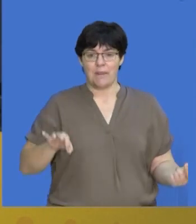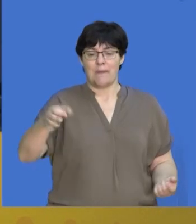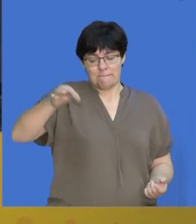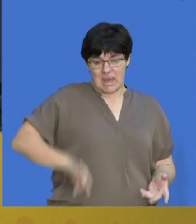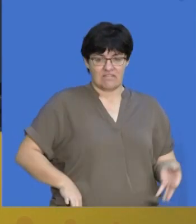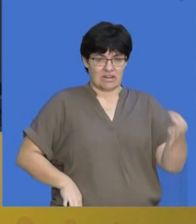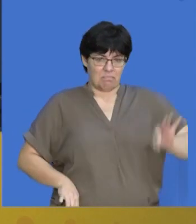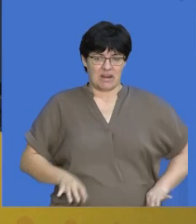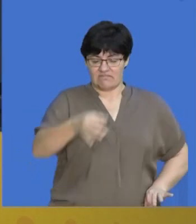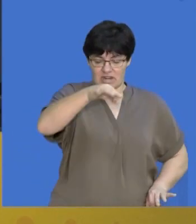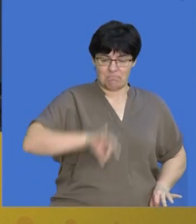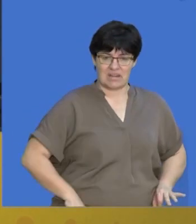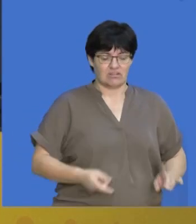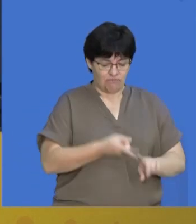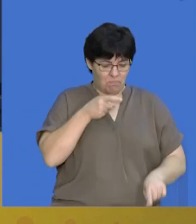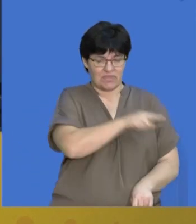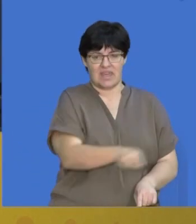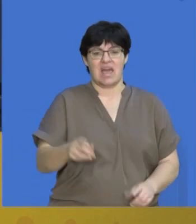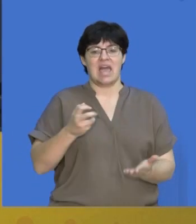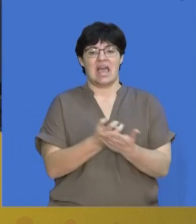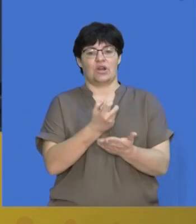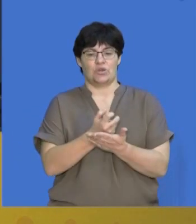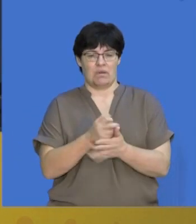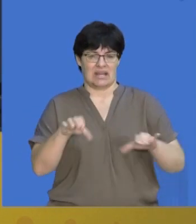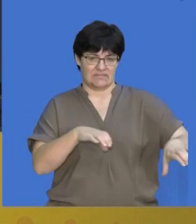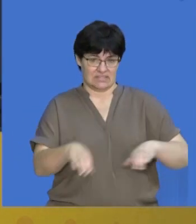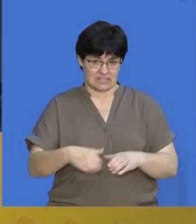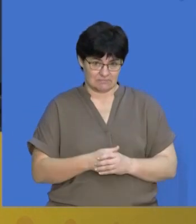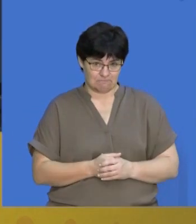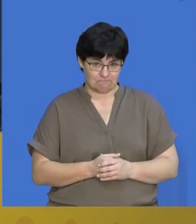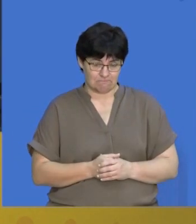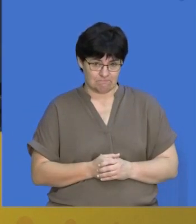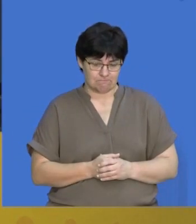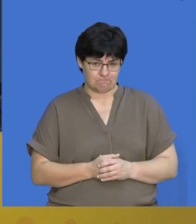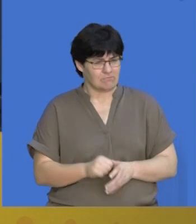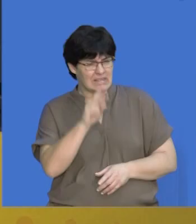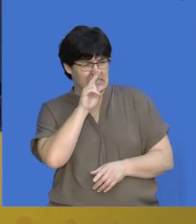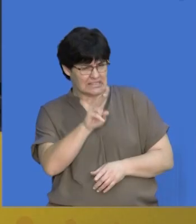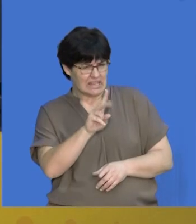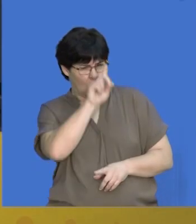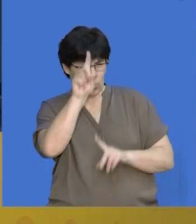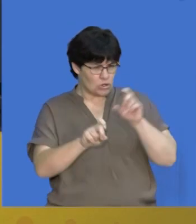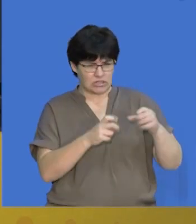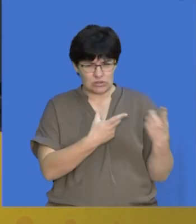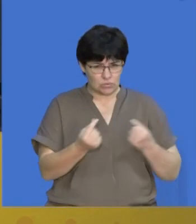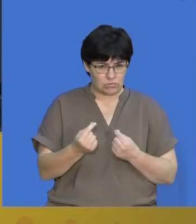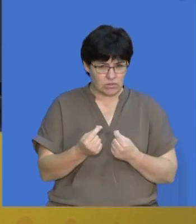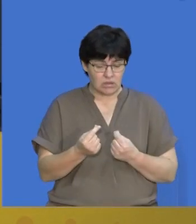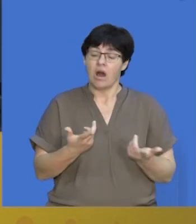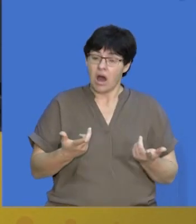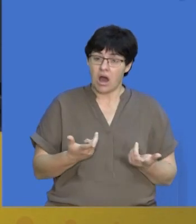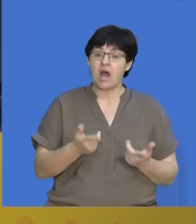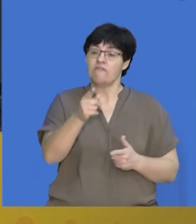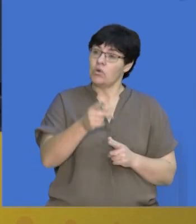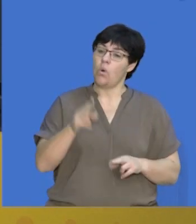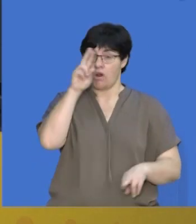and tertiary economic activities. Can you see how we've worked through this question? Are you doing the same when